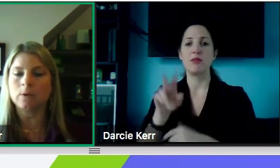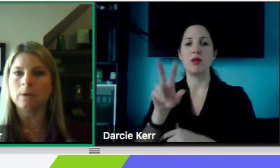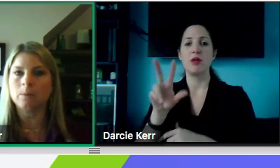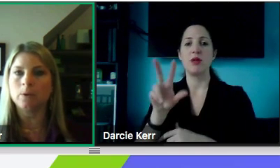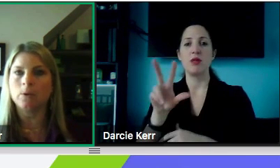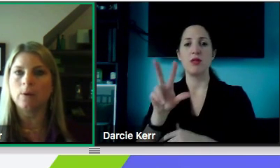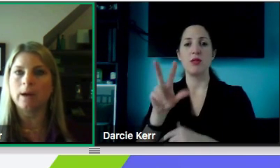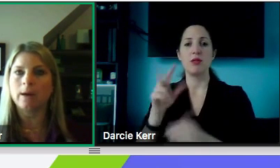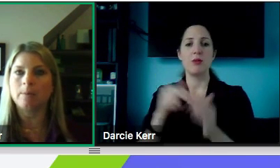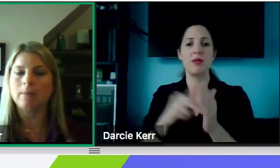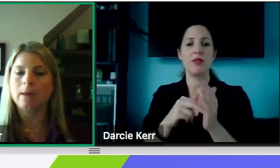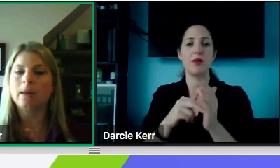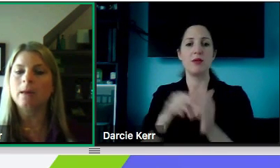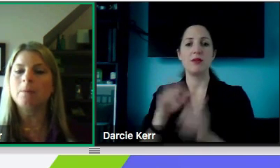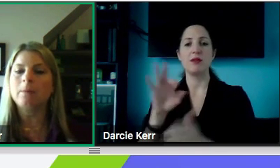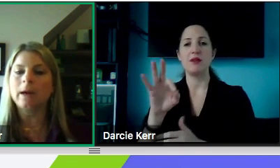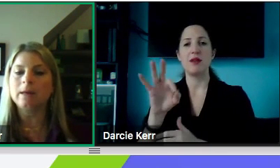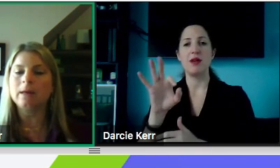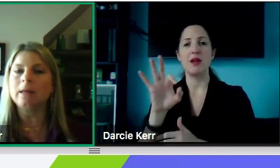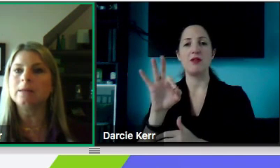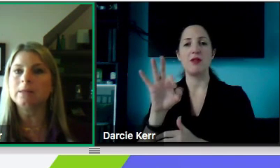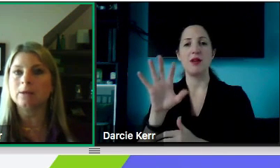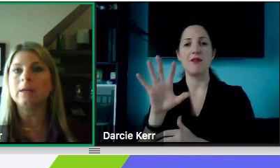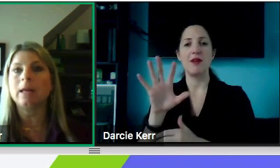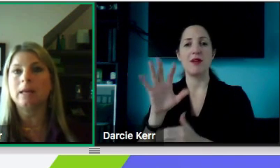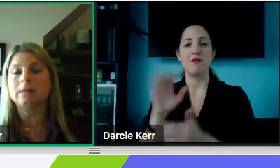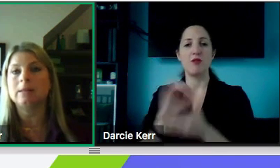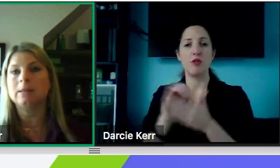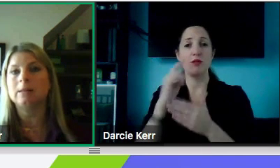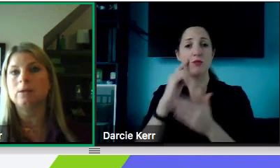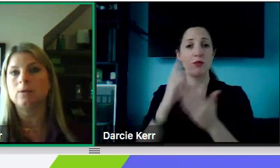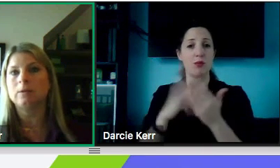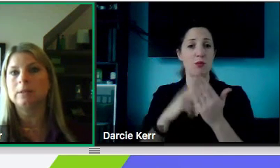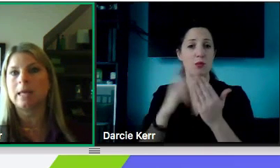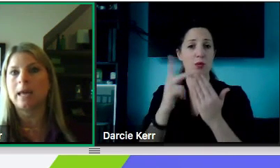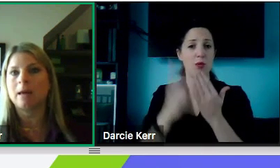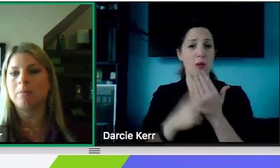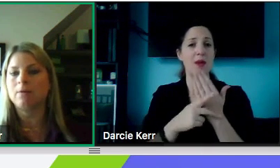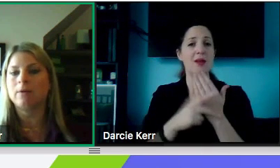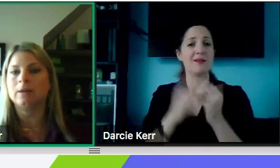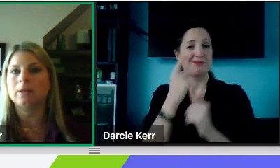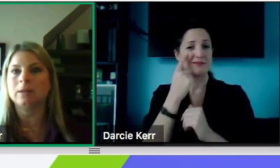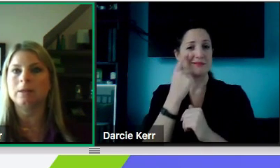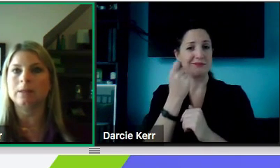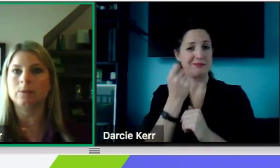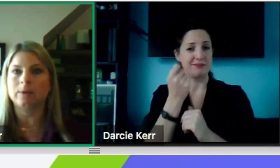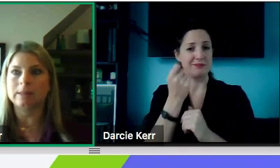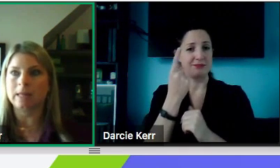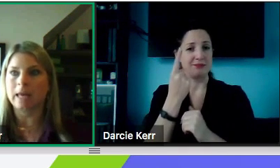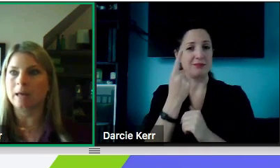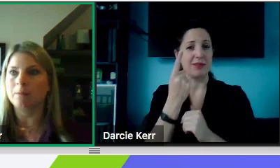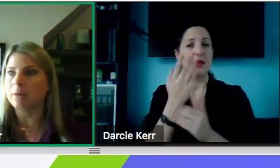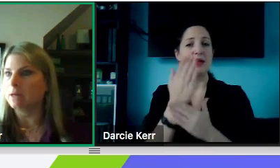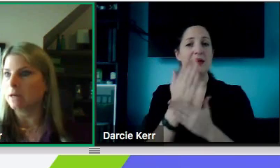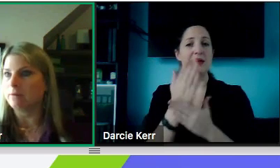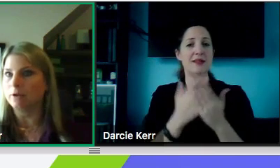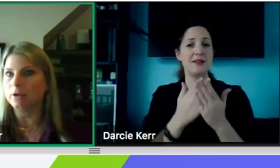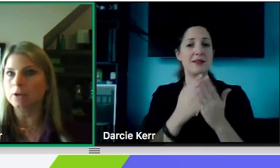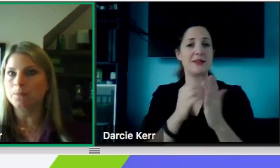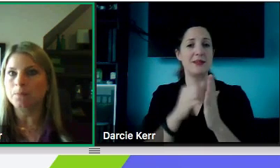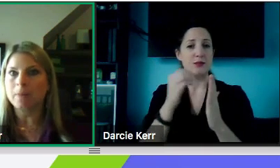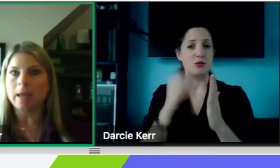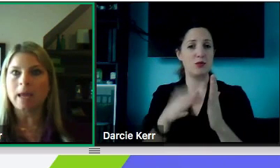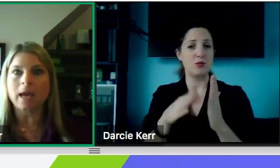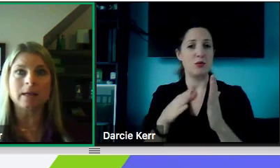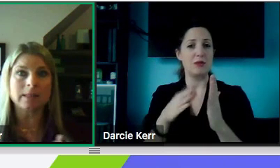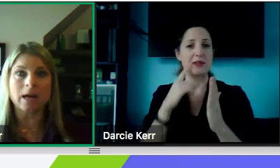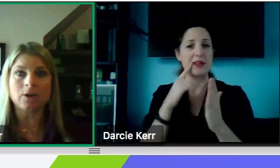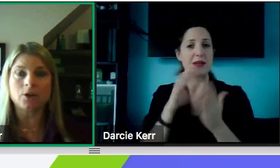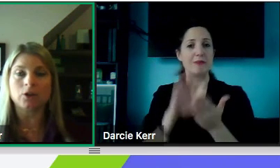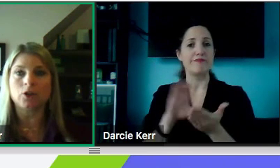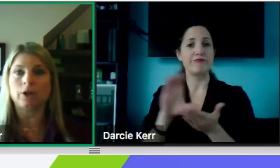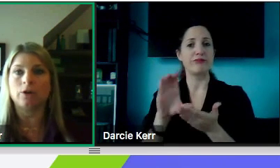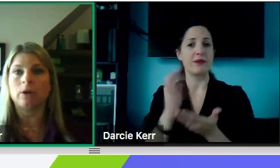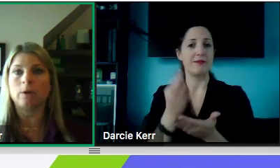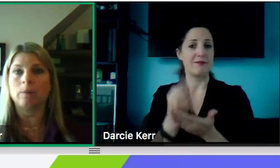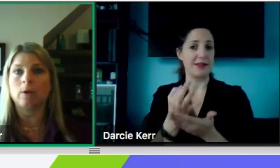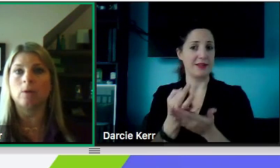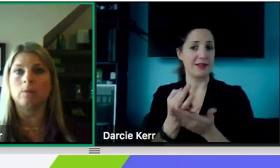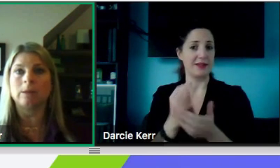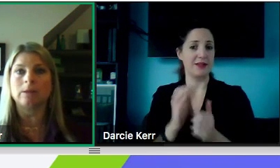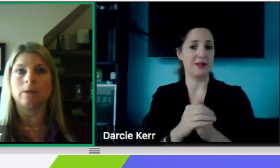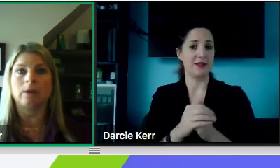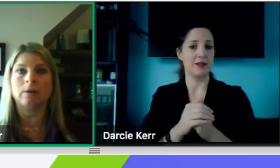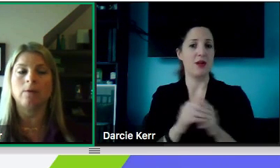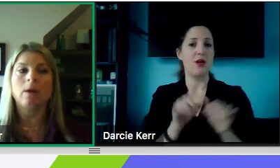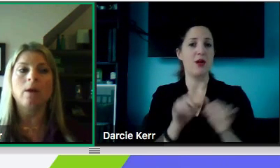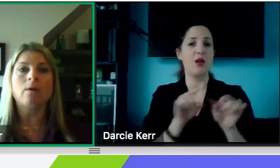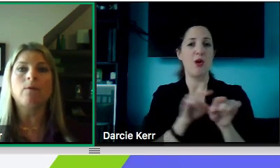$3,995 for the program, but in certain cases, students can be funded, so this can be covered. And as a national charity,